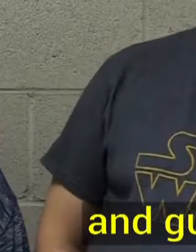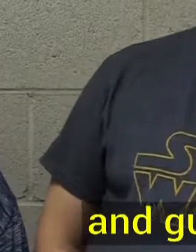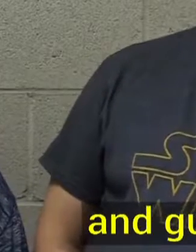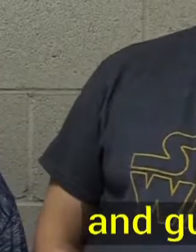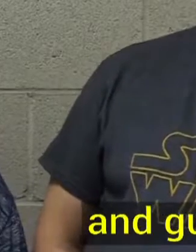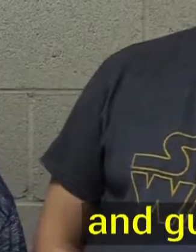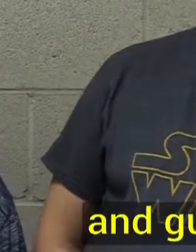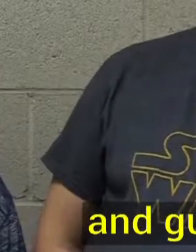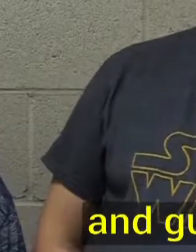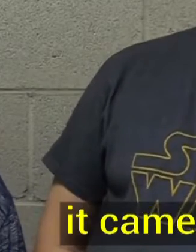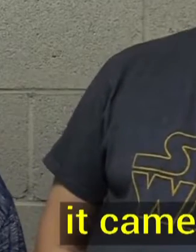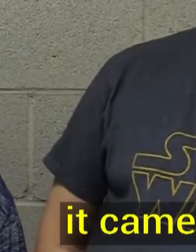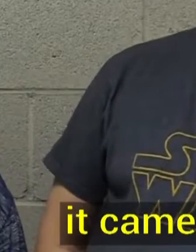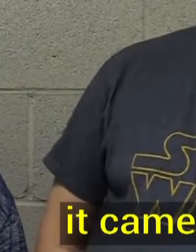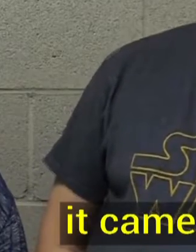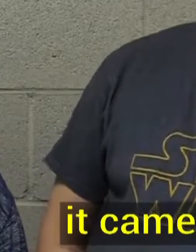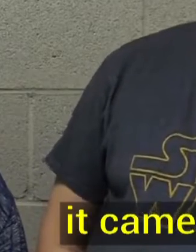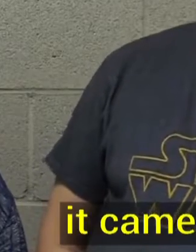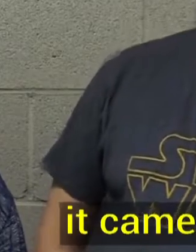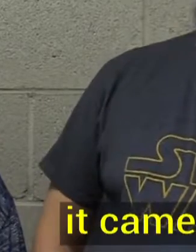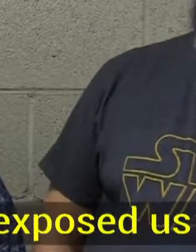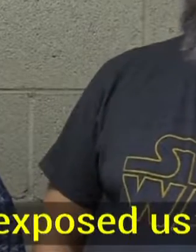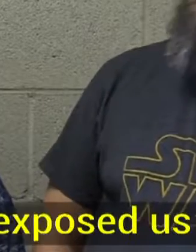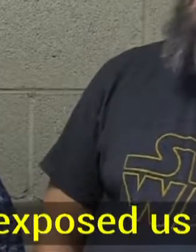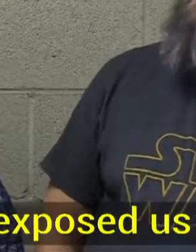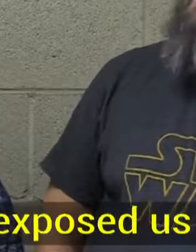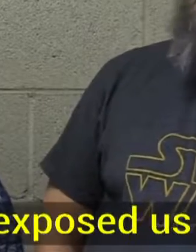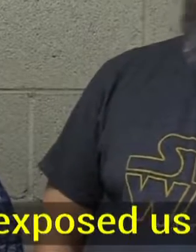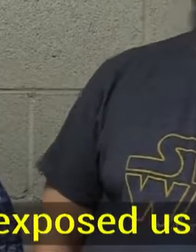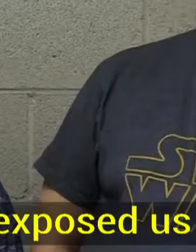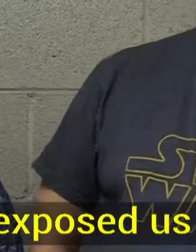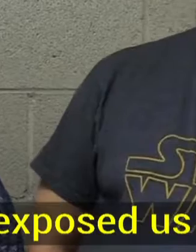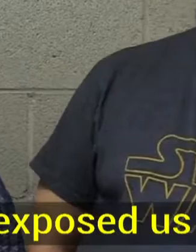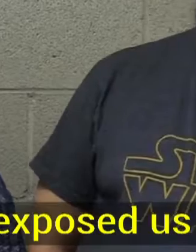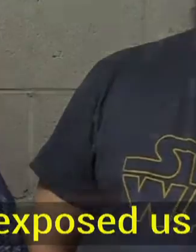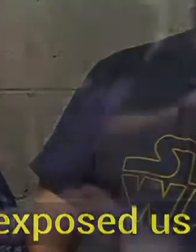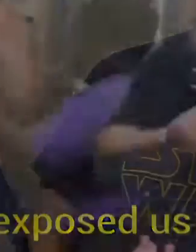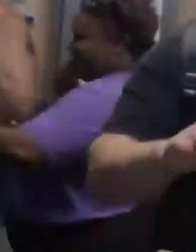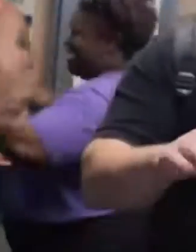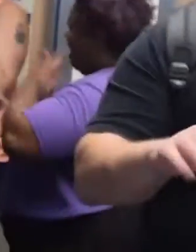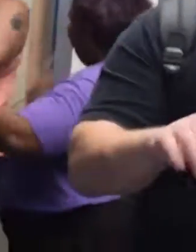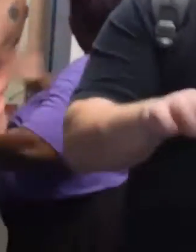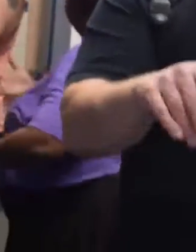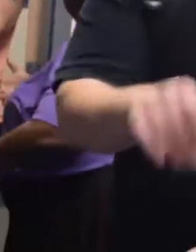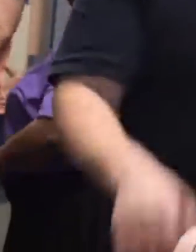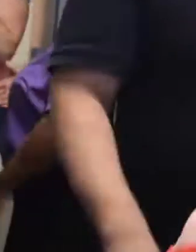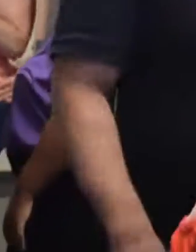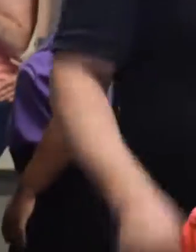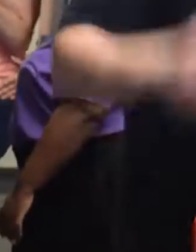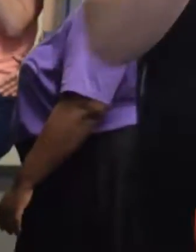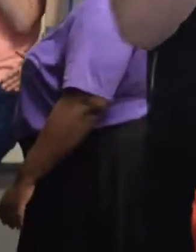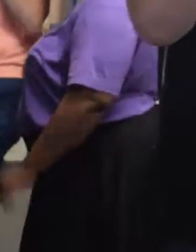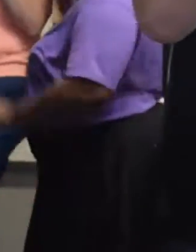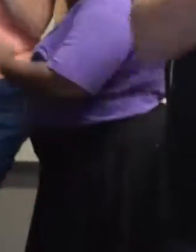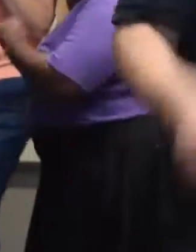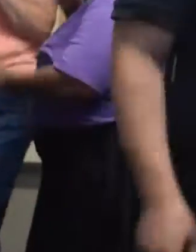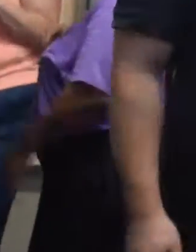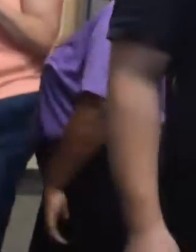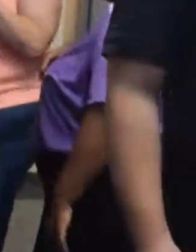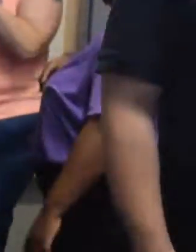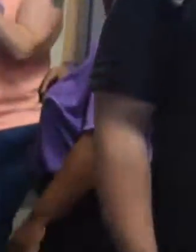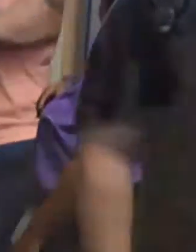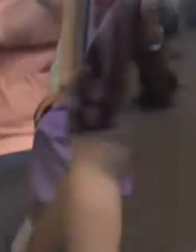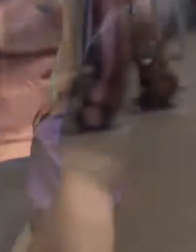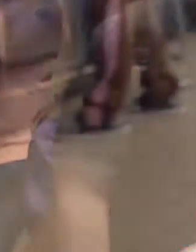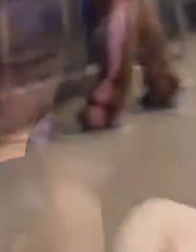lot and guided us when it came to our children and exposed us to a new culture. A man waves and signs to a baby held